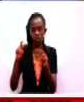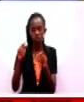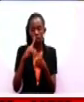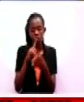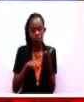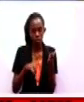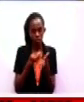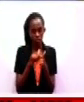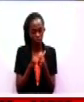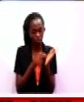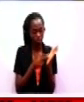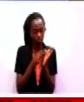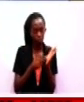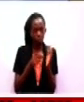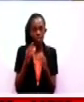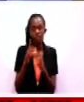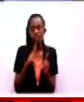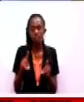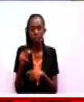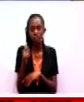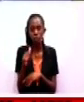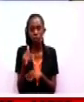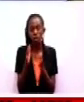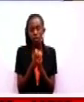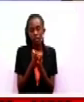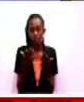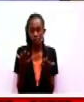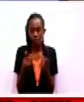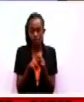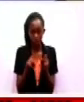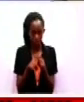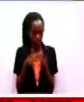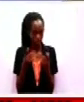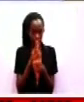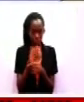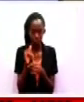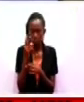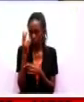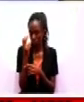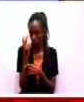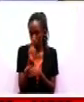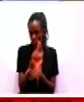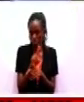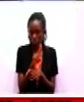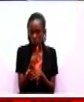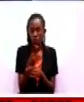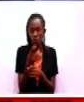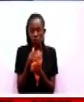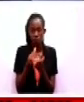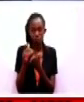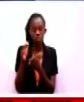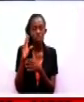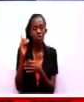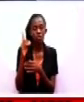the post mem has not been Done and that the firearm allegedly used by the suspect need to be forward to nairobi